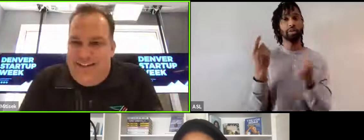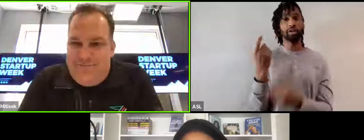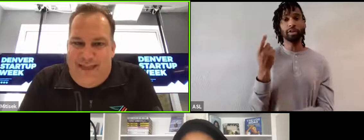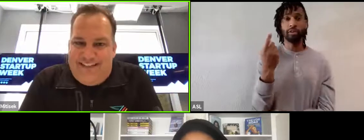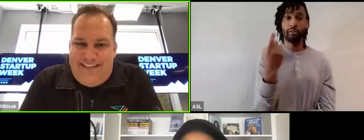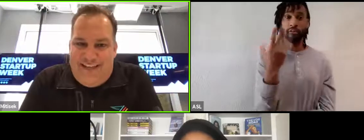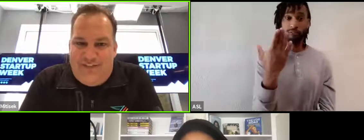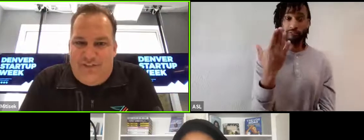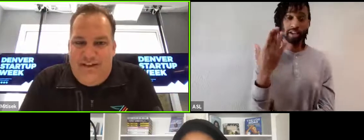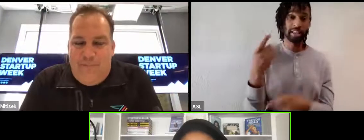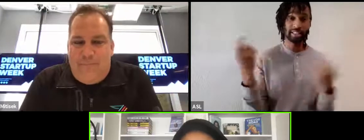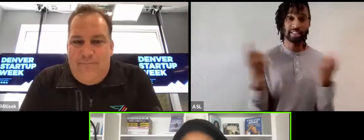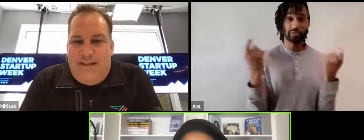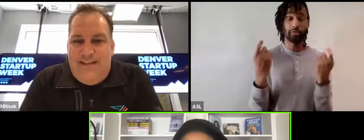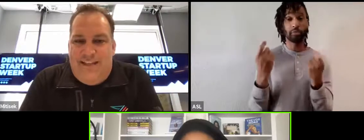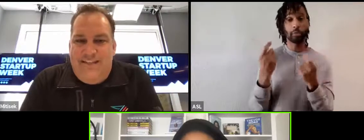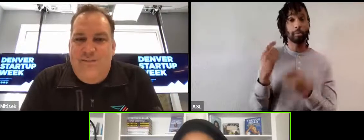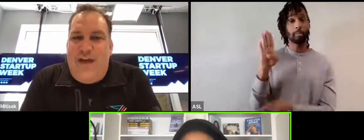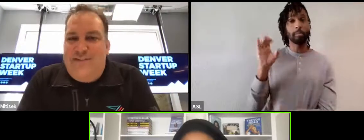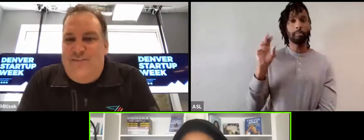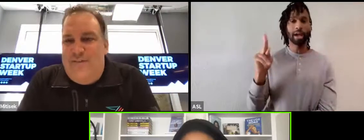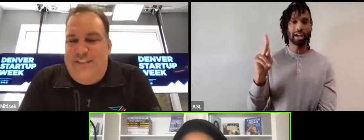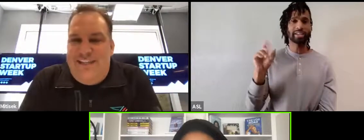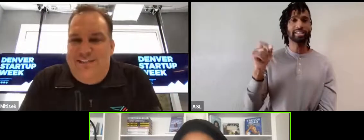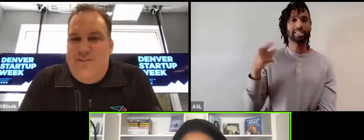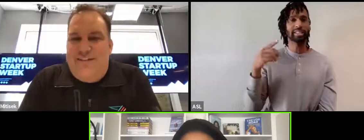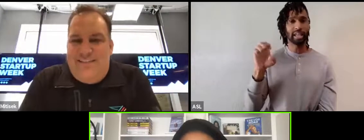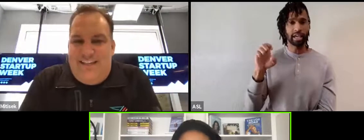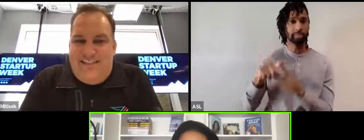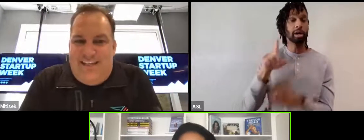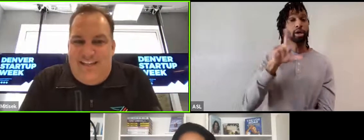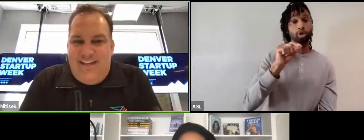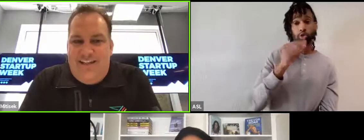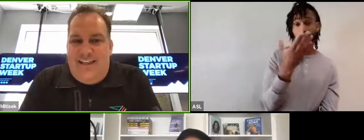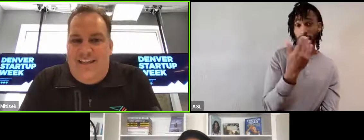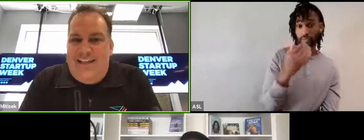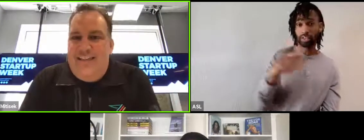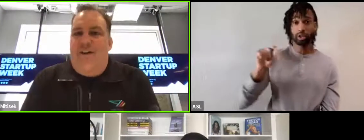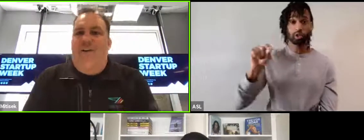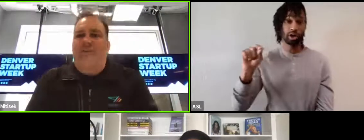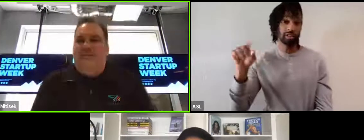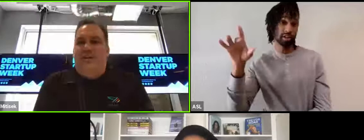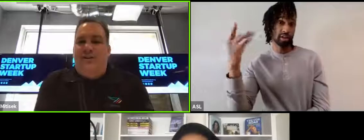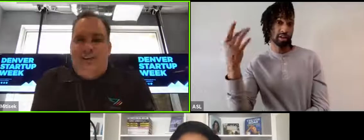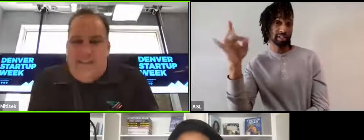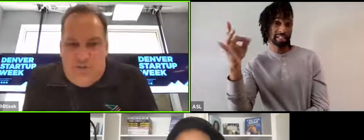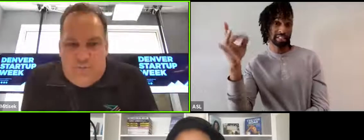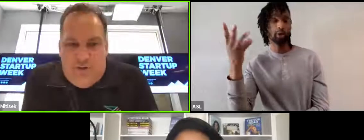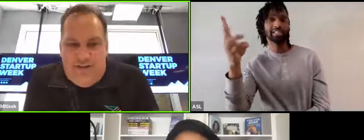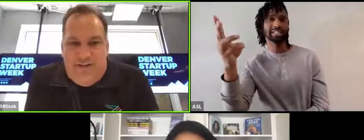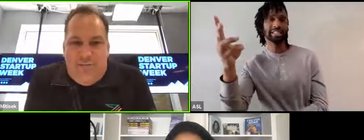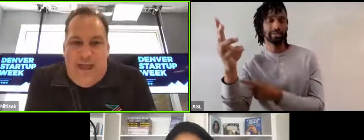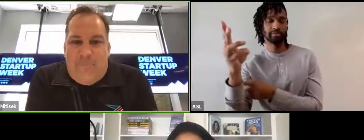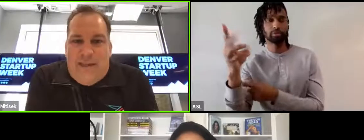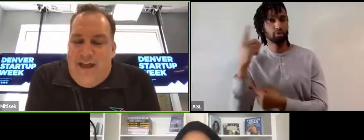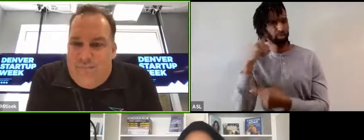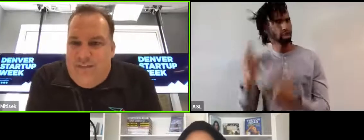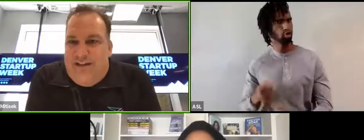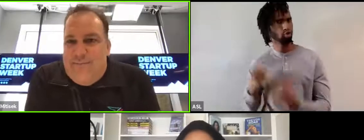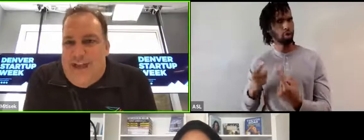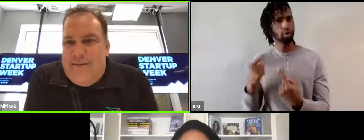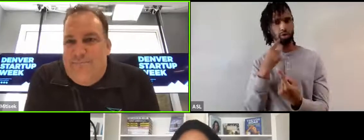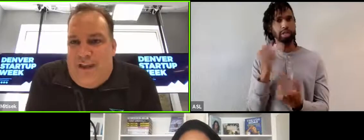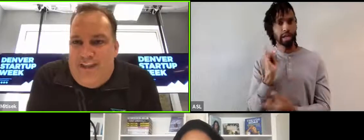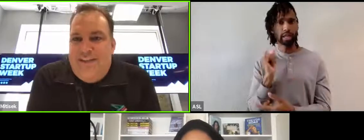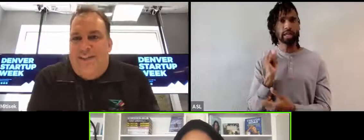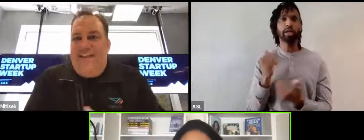anniversary of Backstage. But like 2015, 2016, like in the heart of the struggle, I think, as you put it, you know, mapping out, you